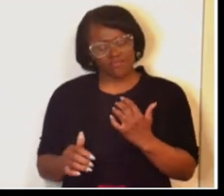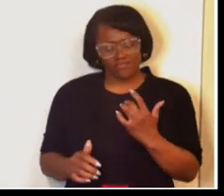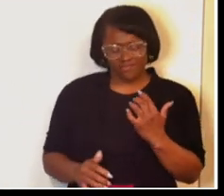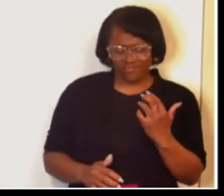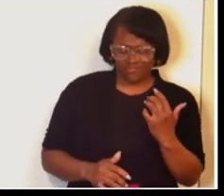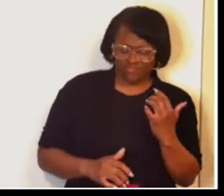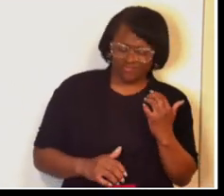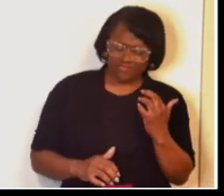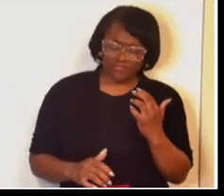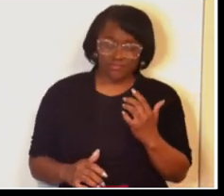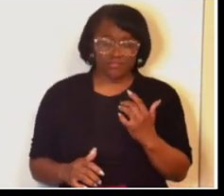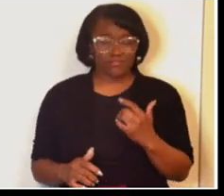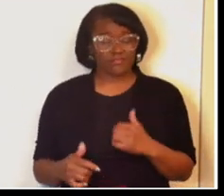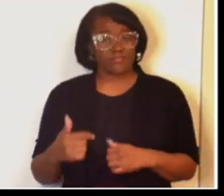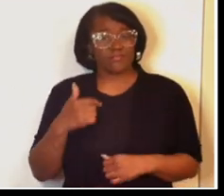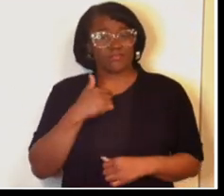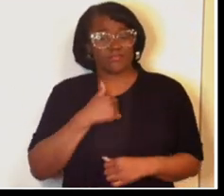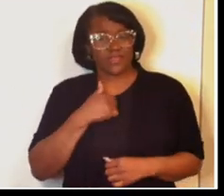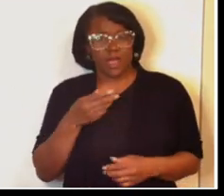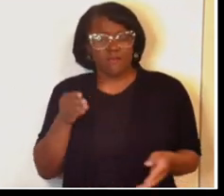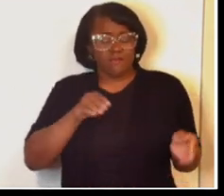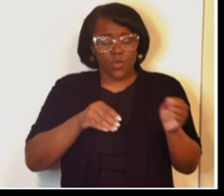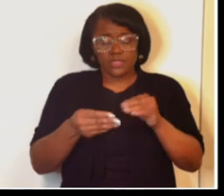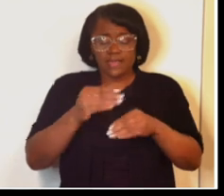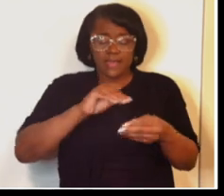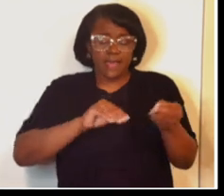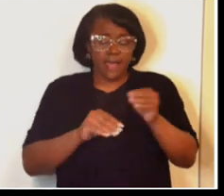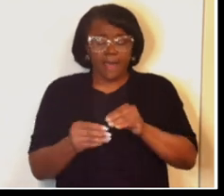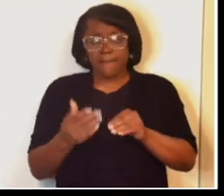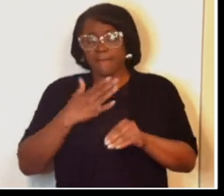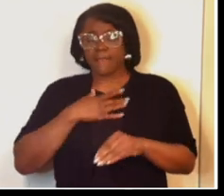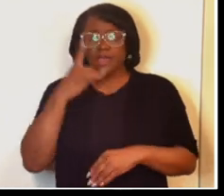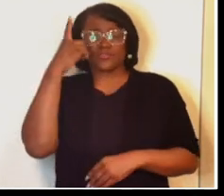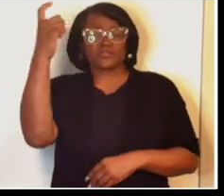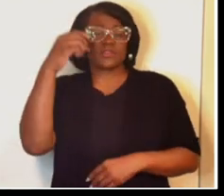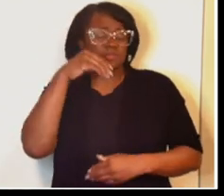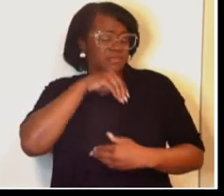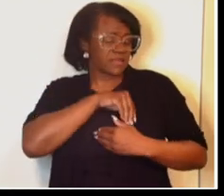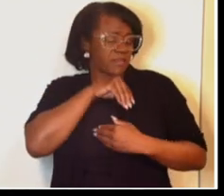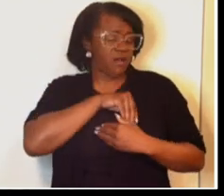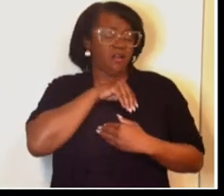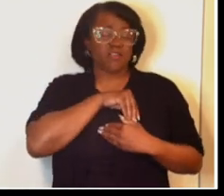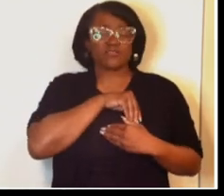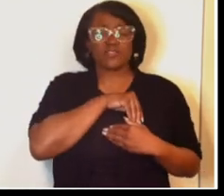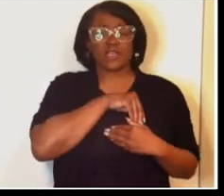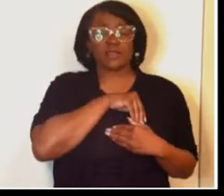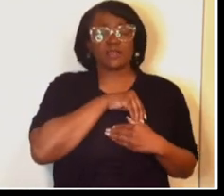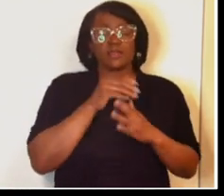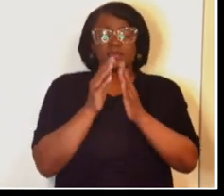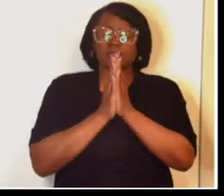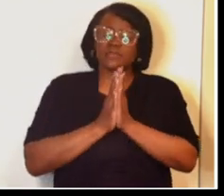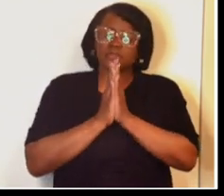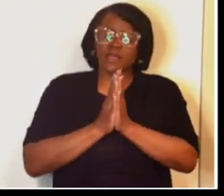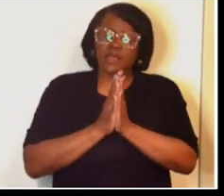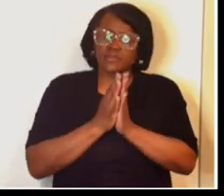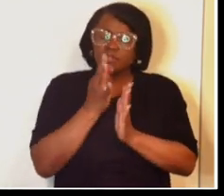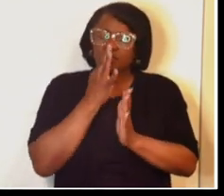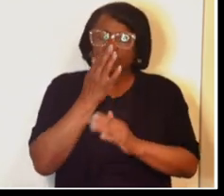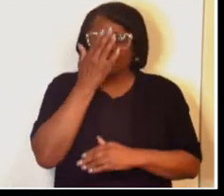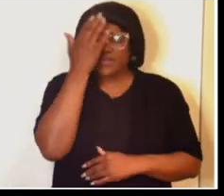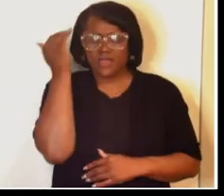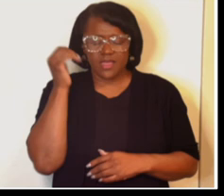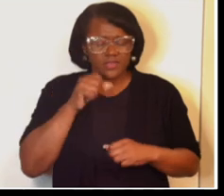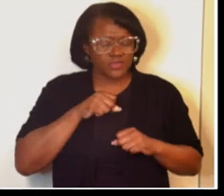I'm folding up my little dreams within my heart tonight and praying I may soon forget the torture of their